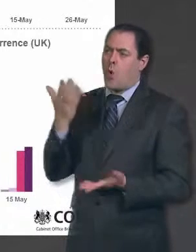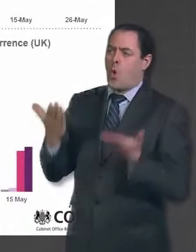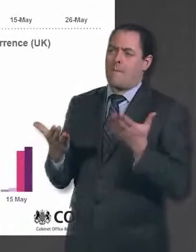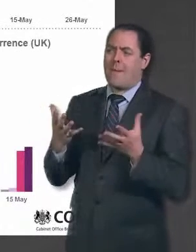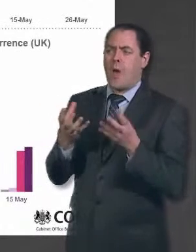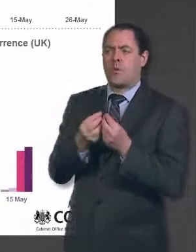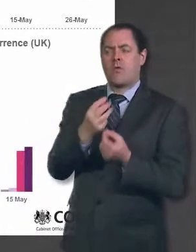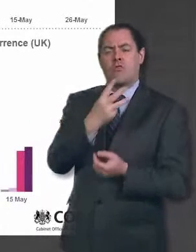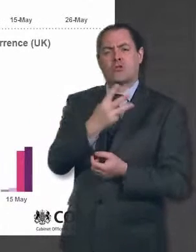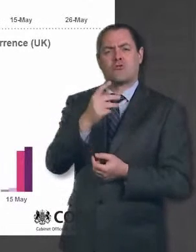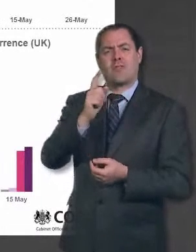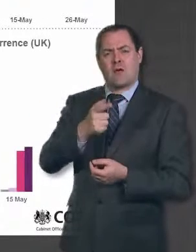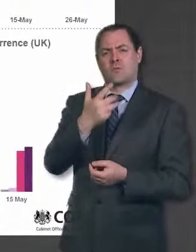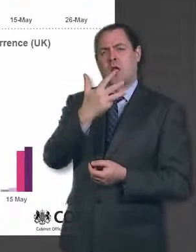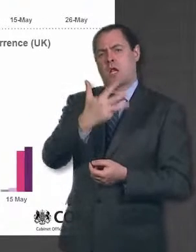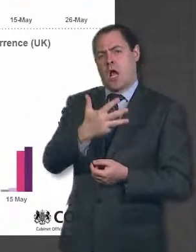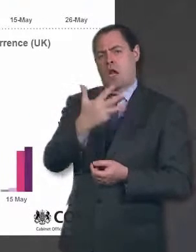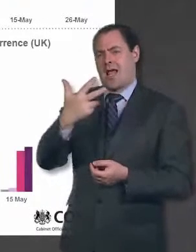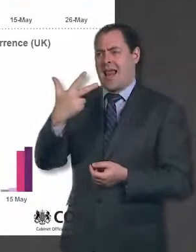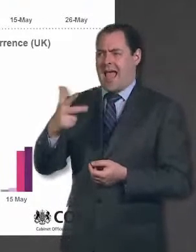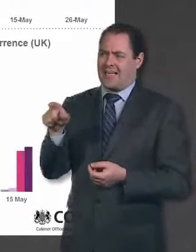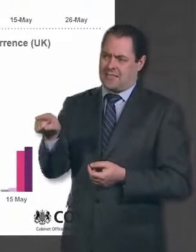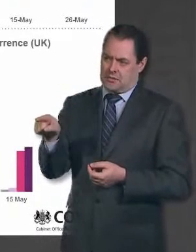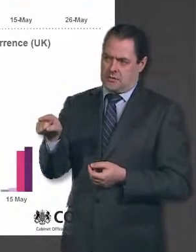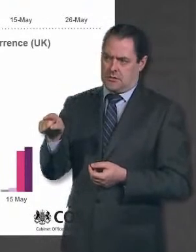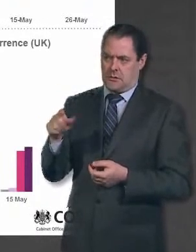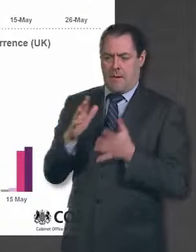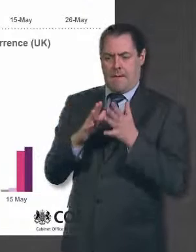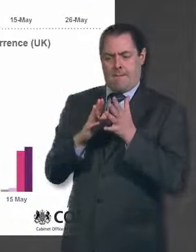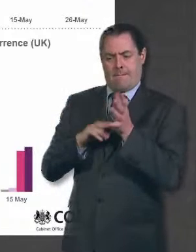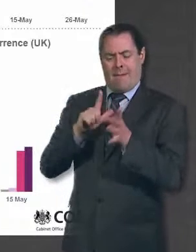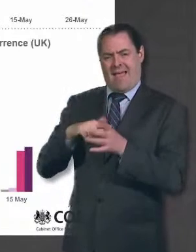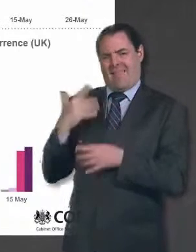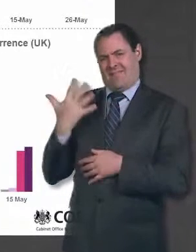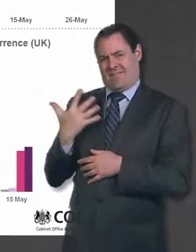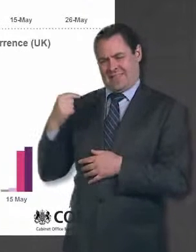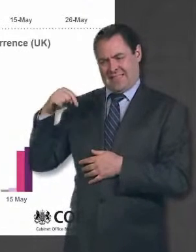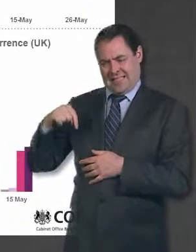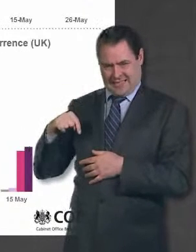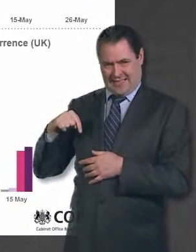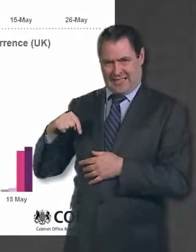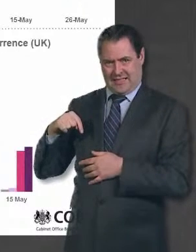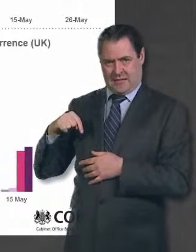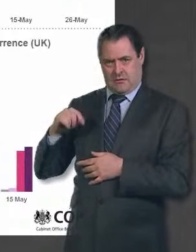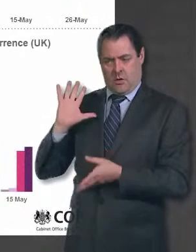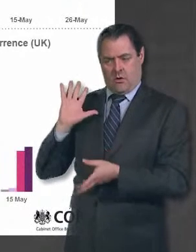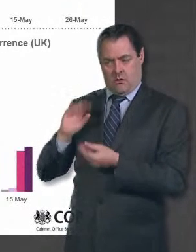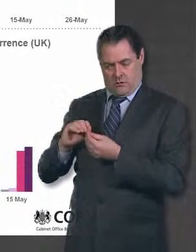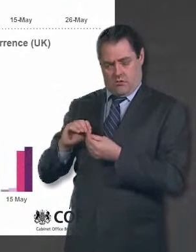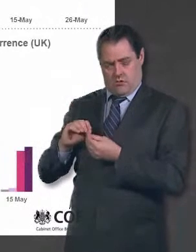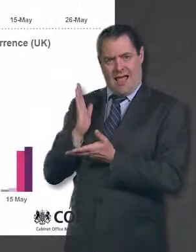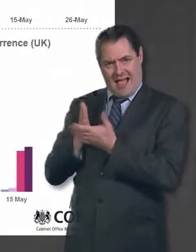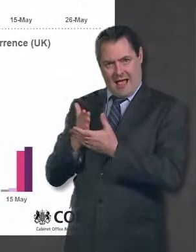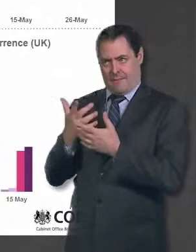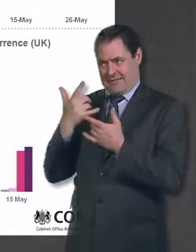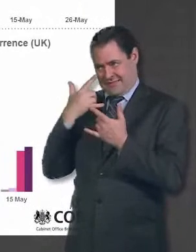33,998 on the 15th of May, when those were the numbers of deaths with a positive test. So there is a